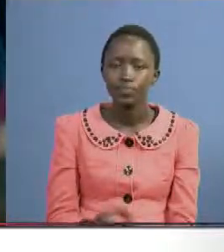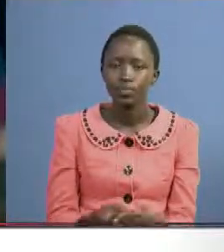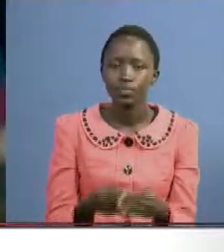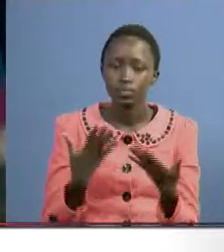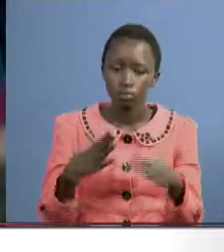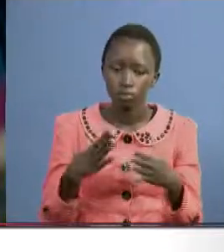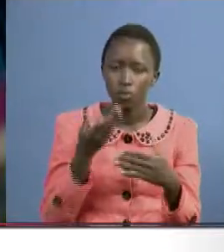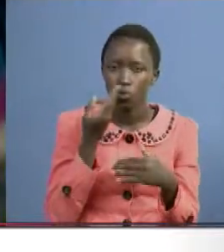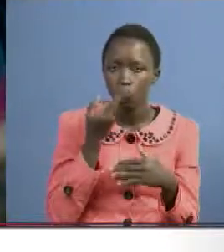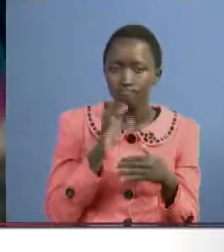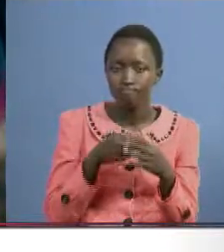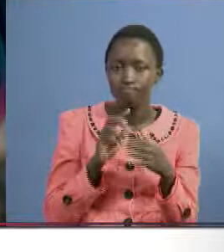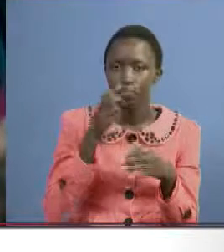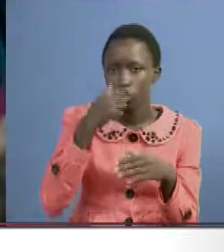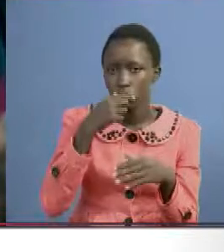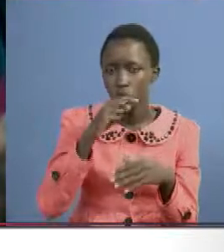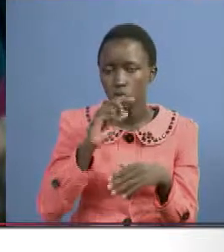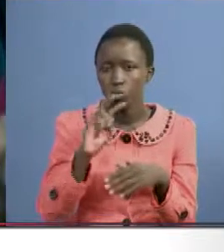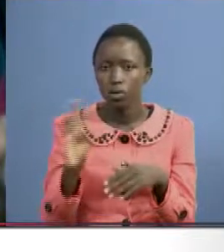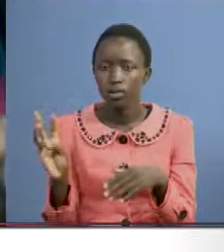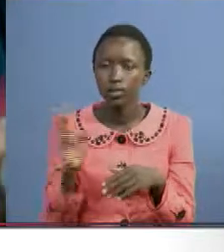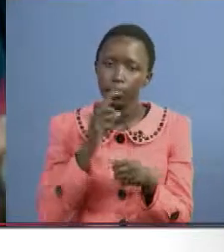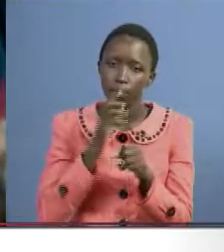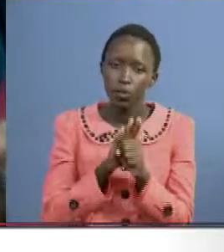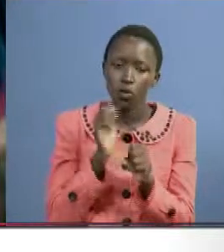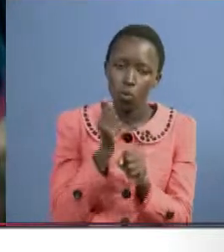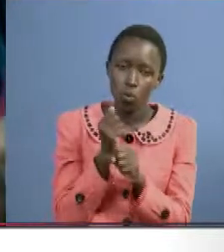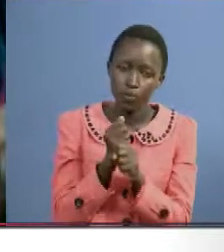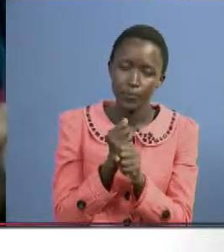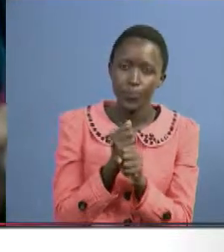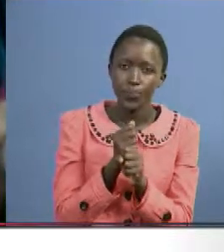To the people of Kitui West, I promise that I will work with